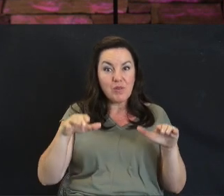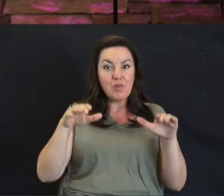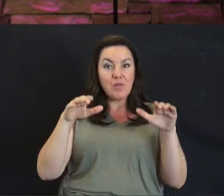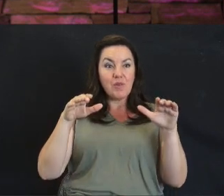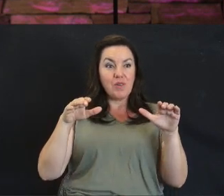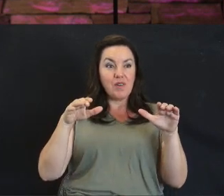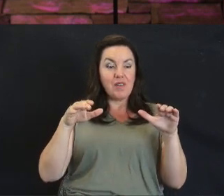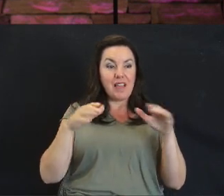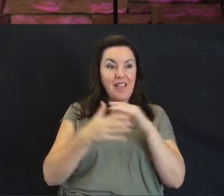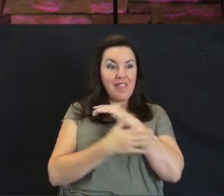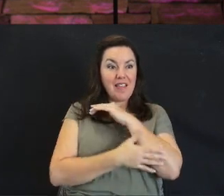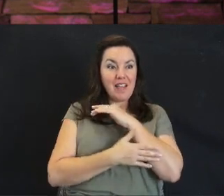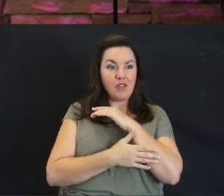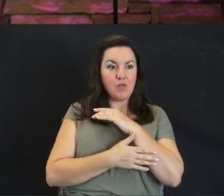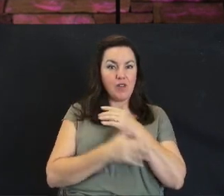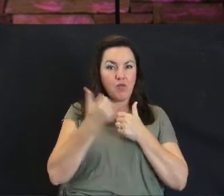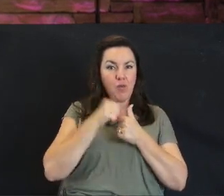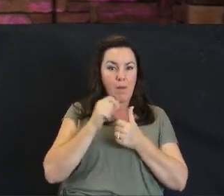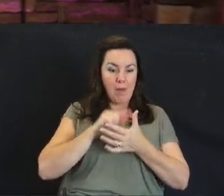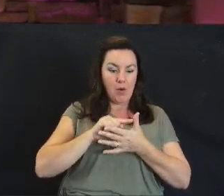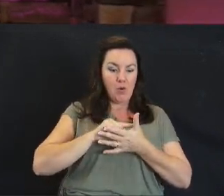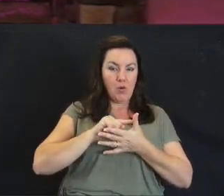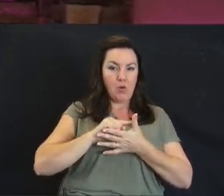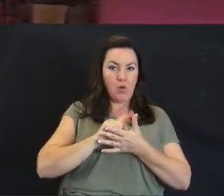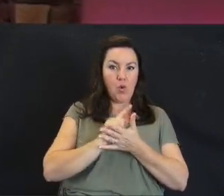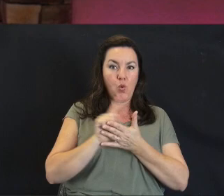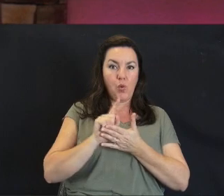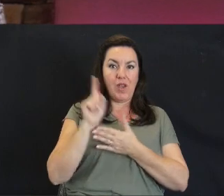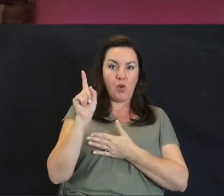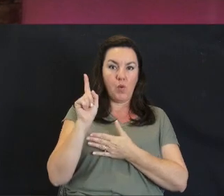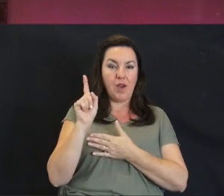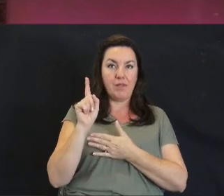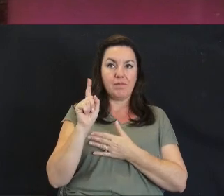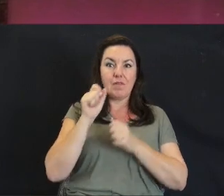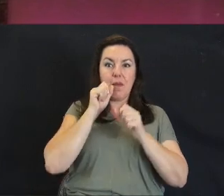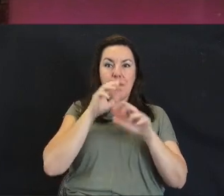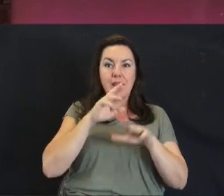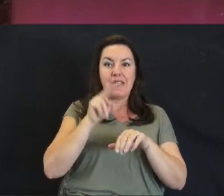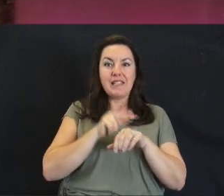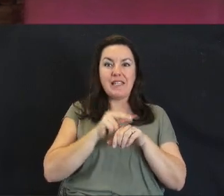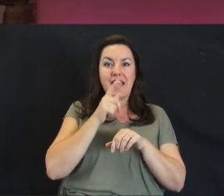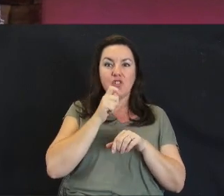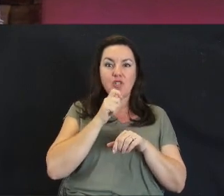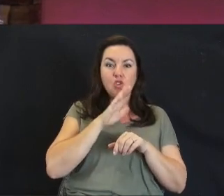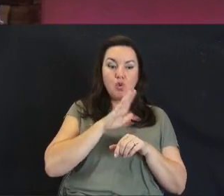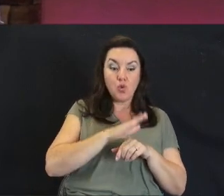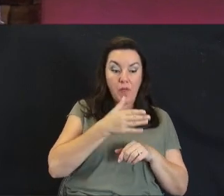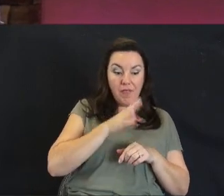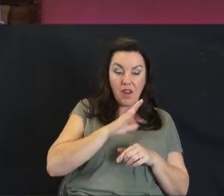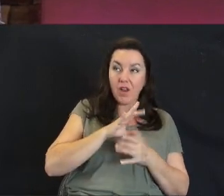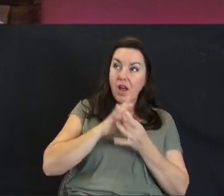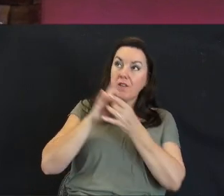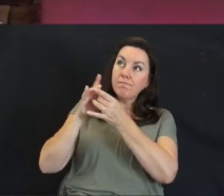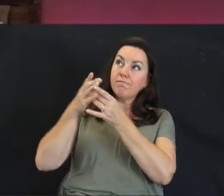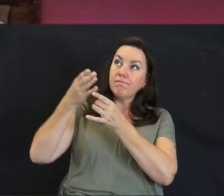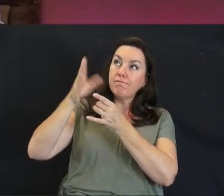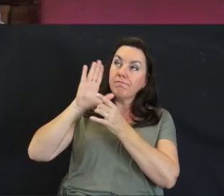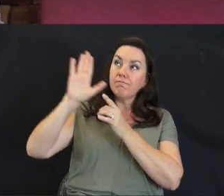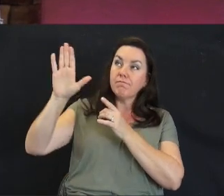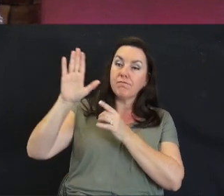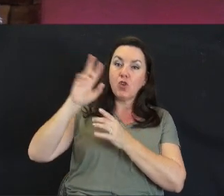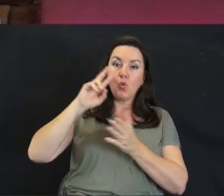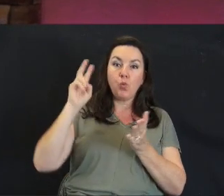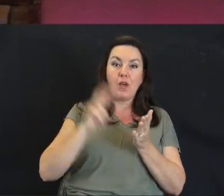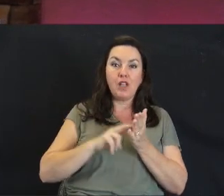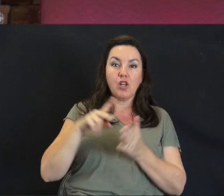Now you might remember In week number one In the first sermon series Blessed is the nation Whose God is the Lord We looked at Psalm 144